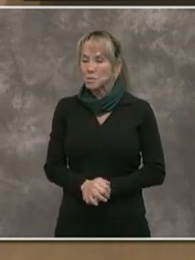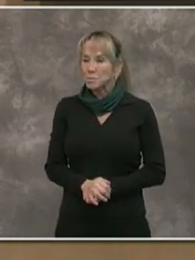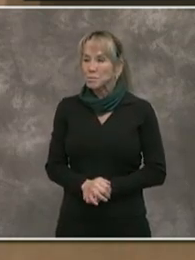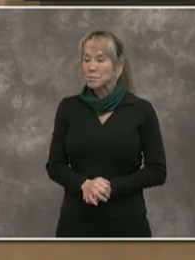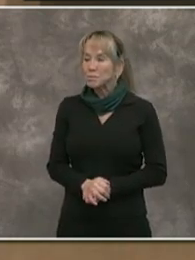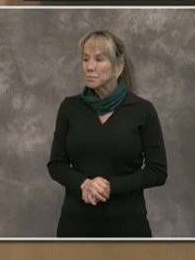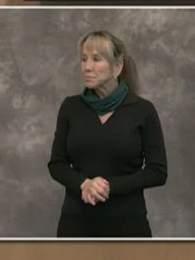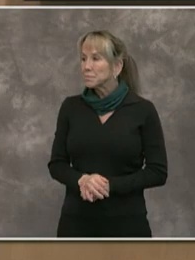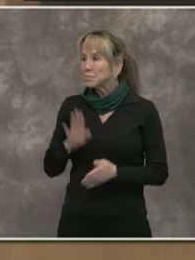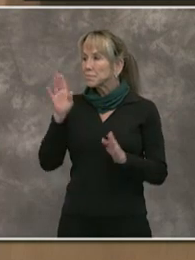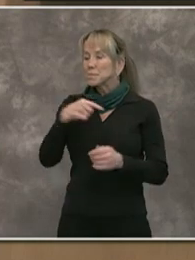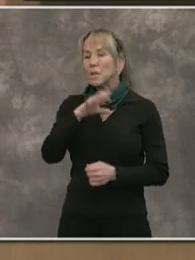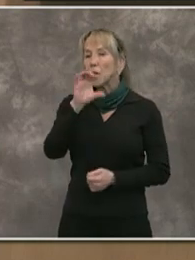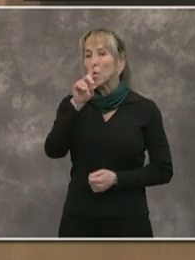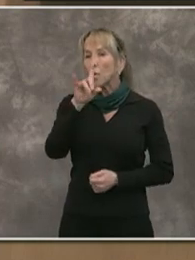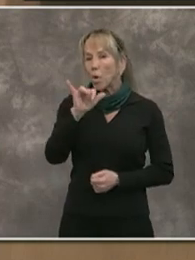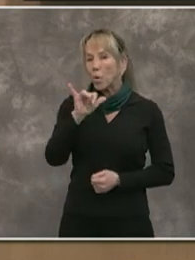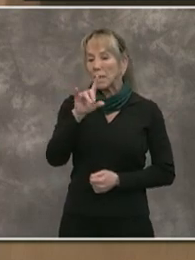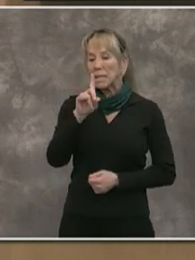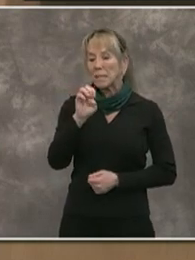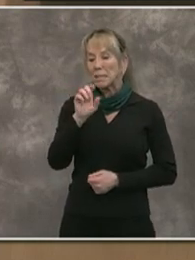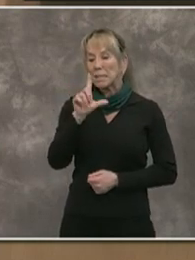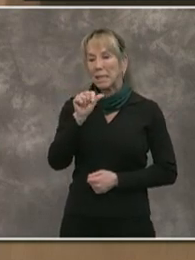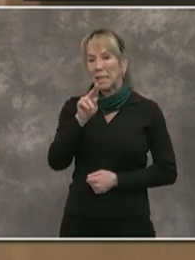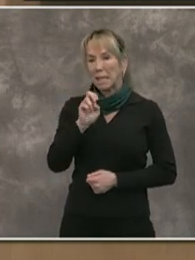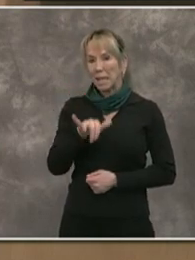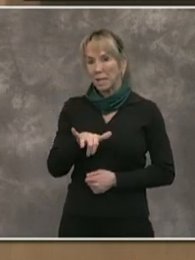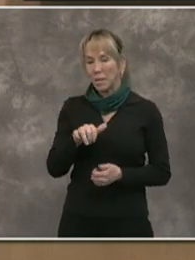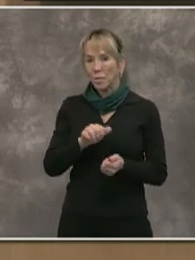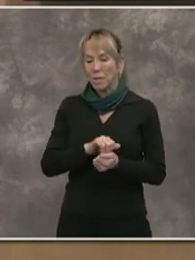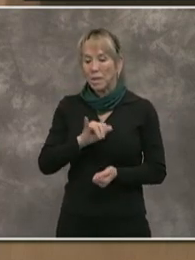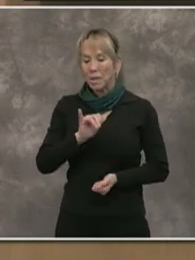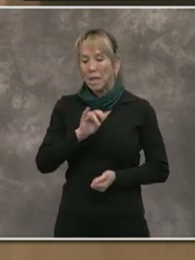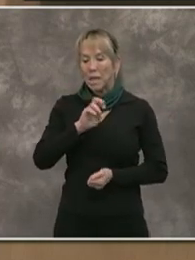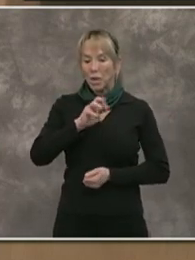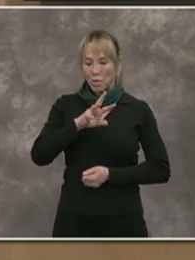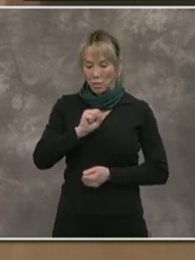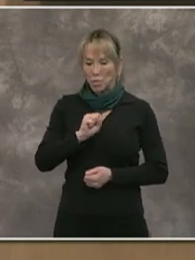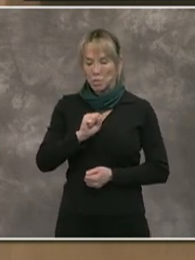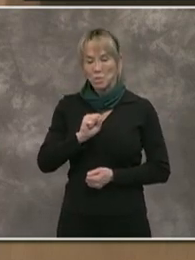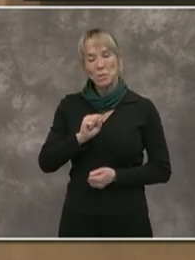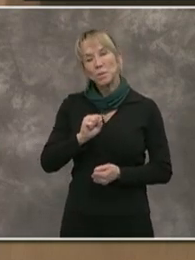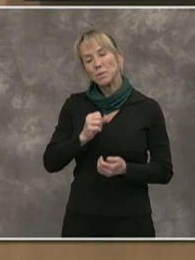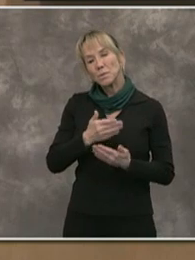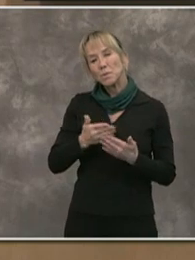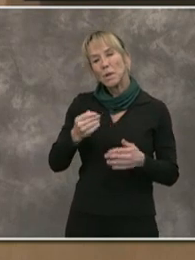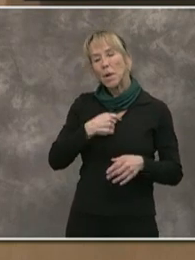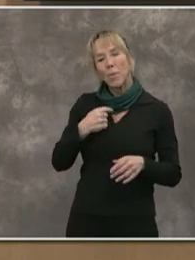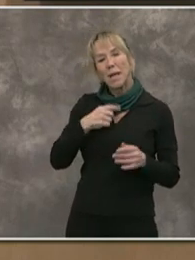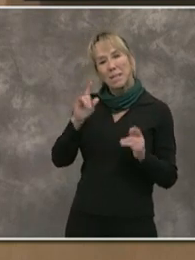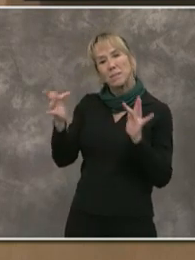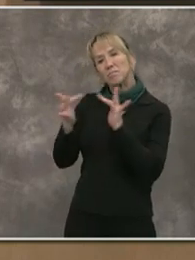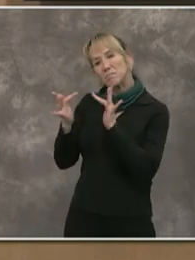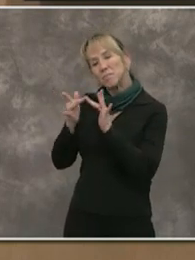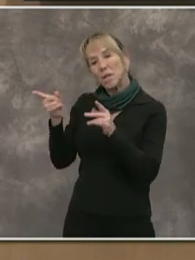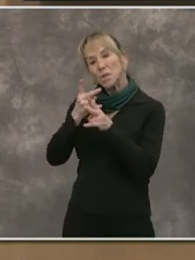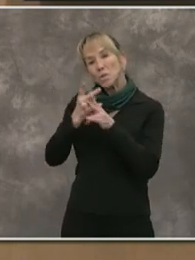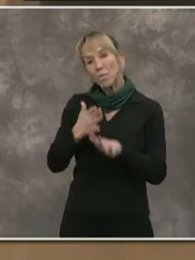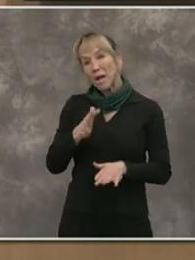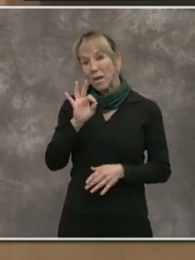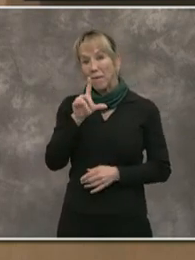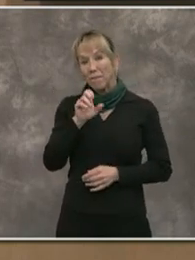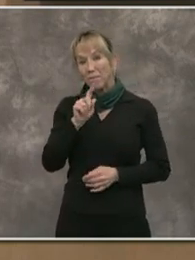Hi, yes, Cody Delaney with iNewsSource. We at iNewsSource contacted Supervisor Fletcher's office on